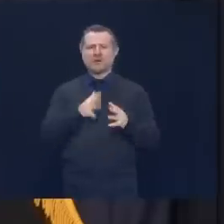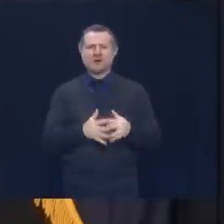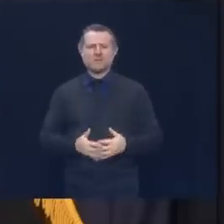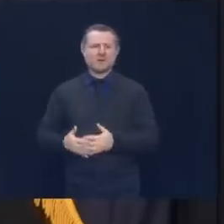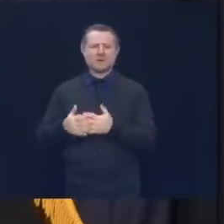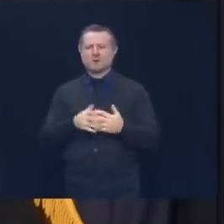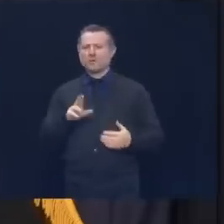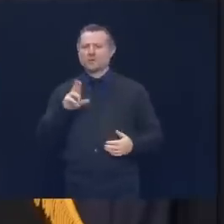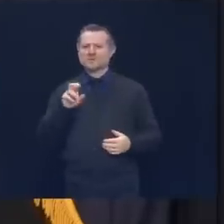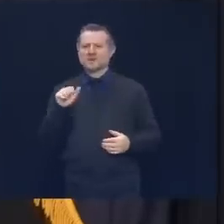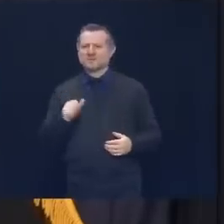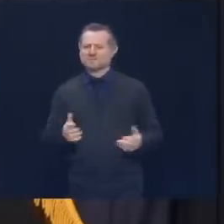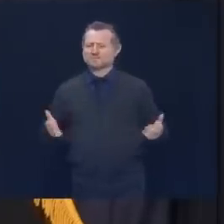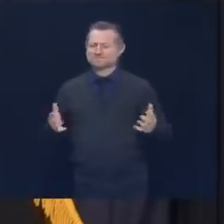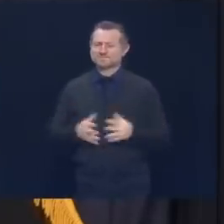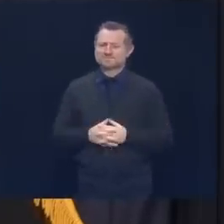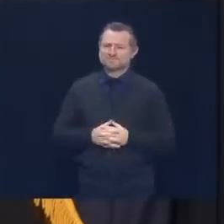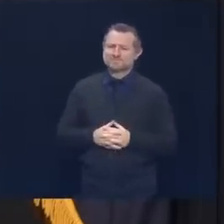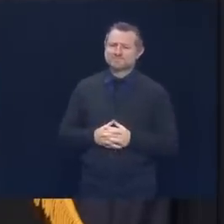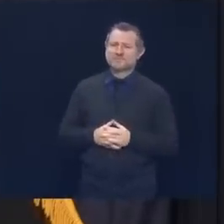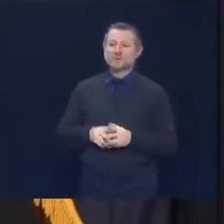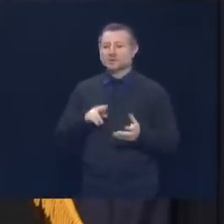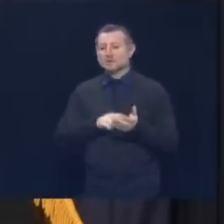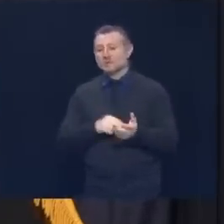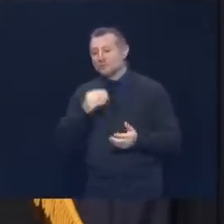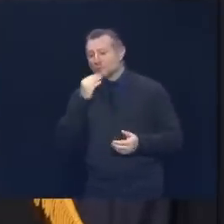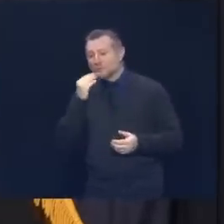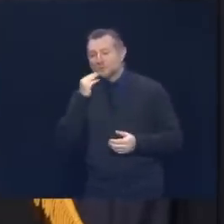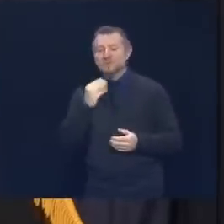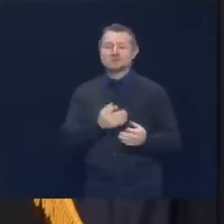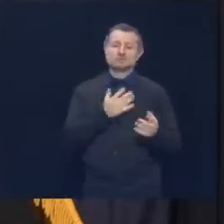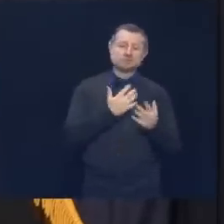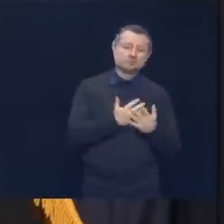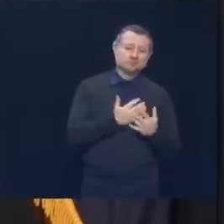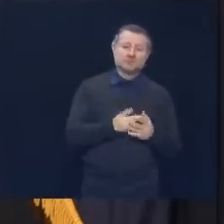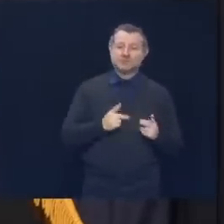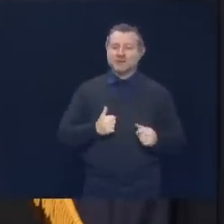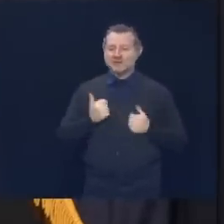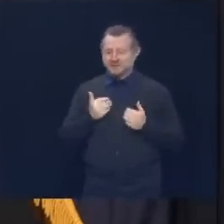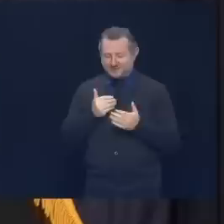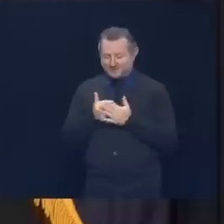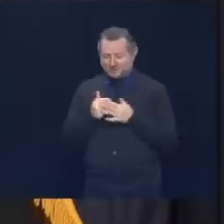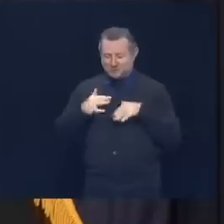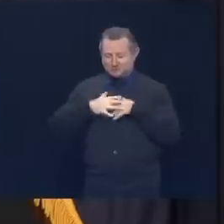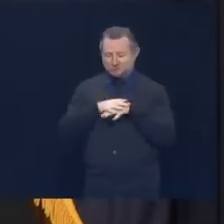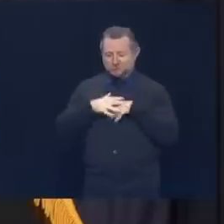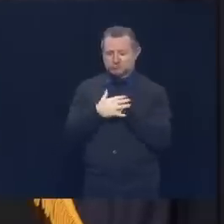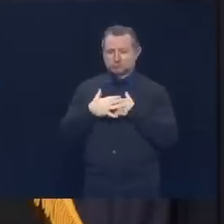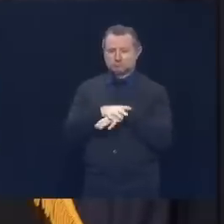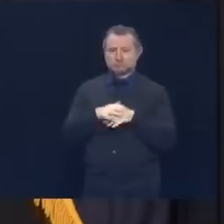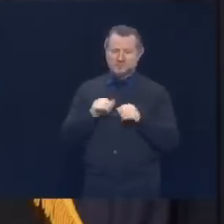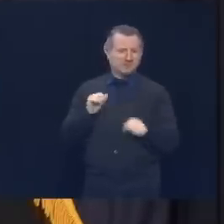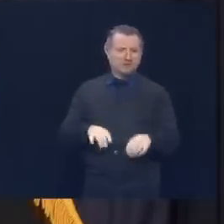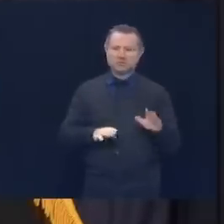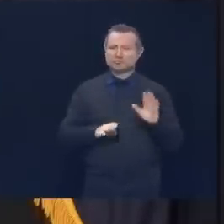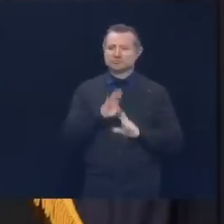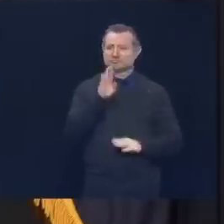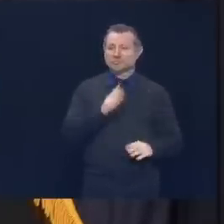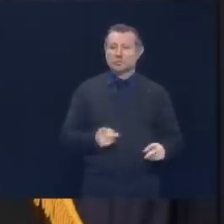and the numbers go up in congregate facilities, and the #1 target for COVID are nursing